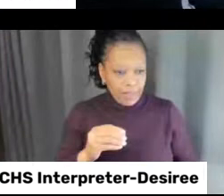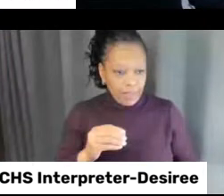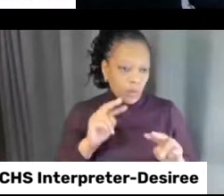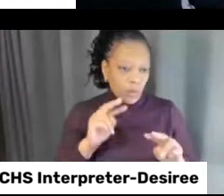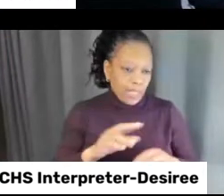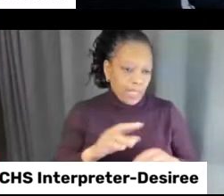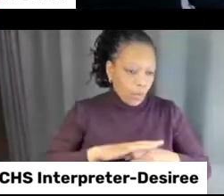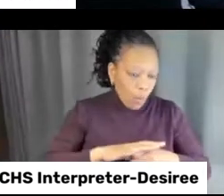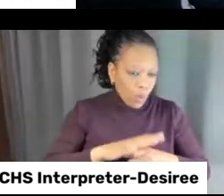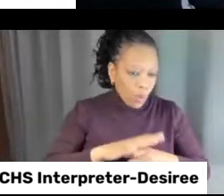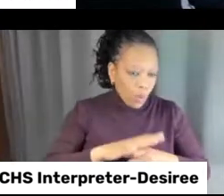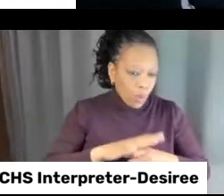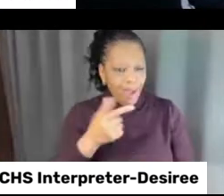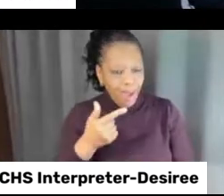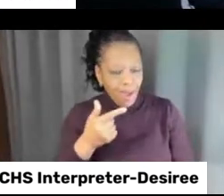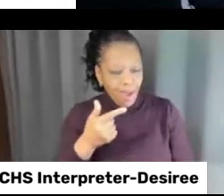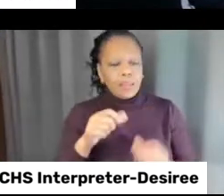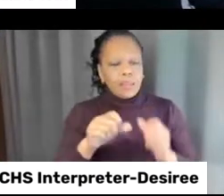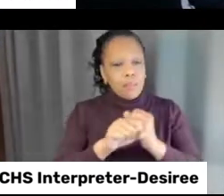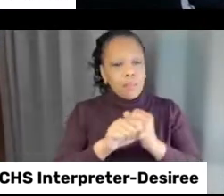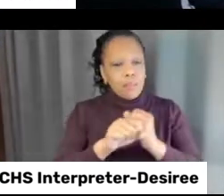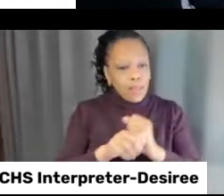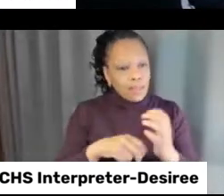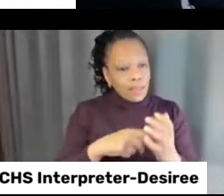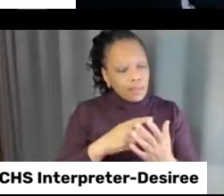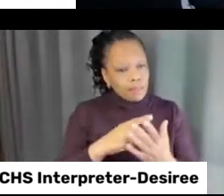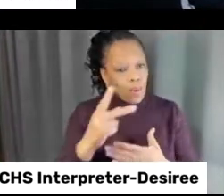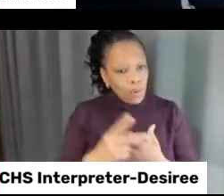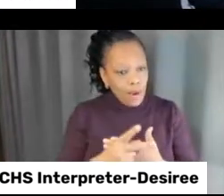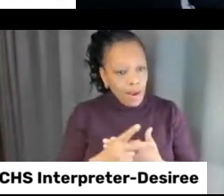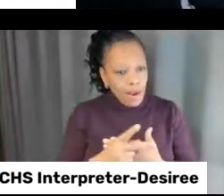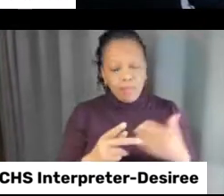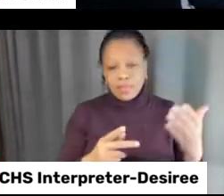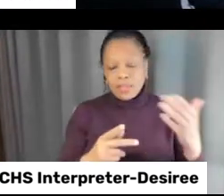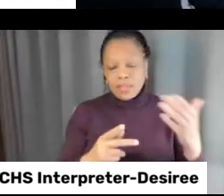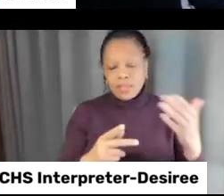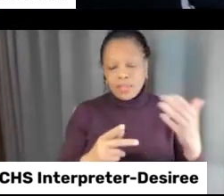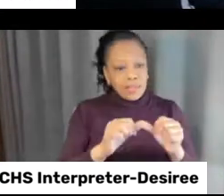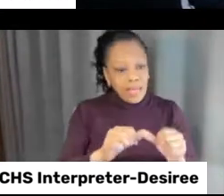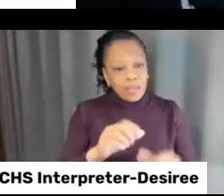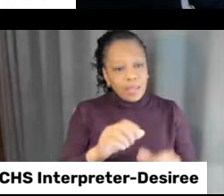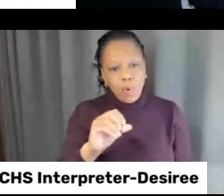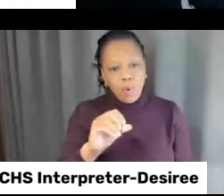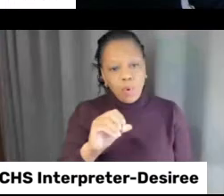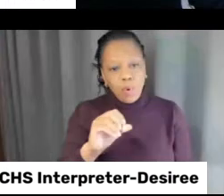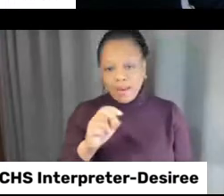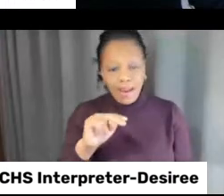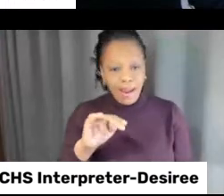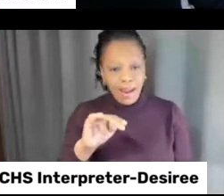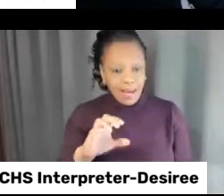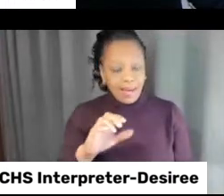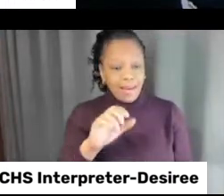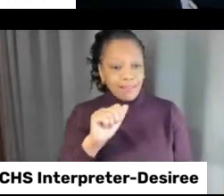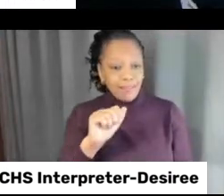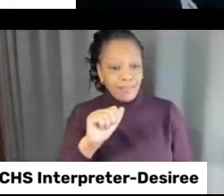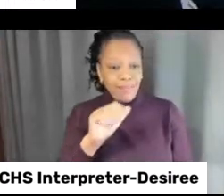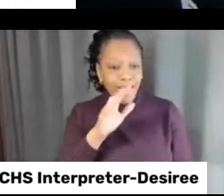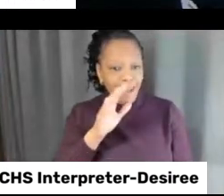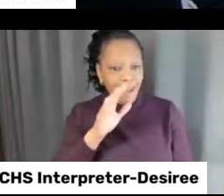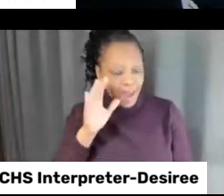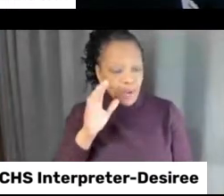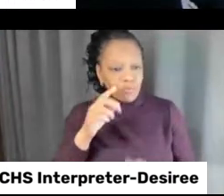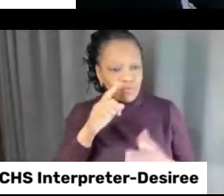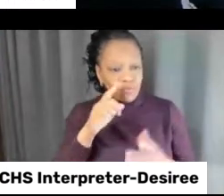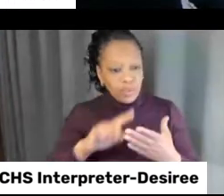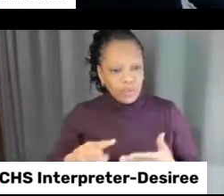local food system programs. We're looking at sustainable and organic agriculture research and trying to get more support for those initiatives, as